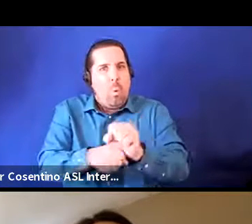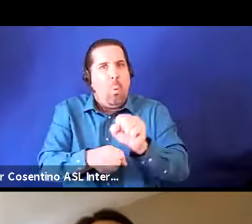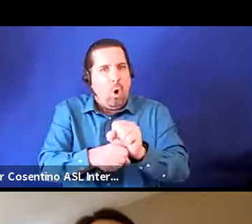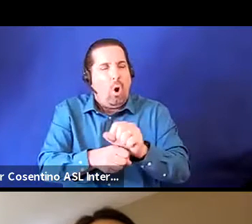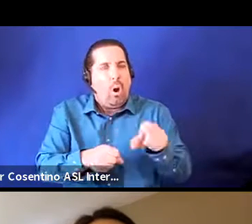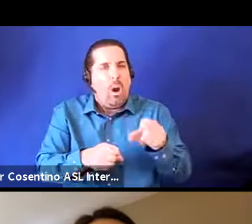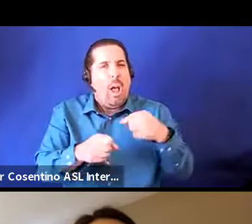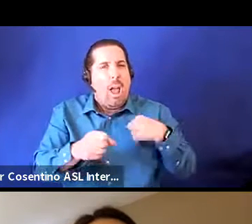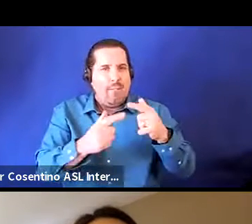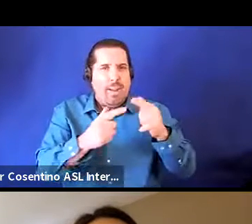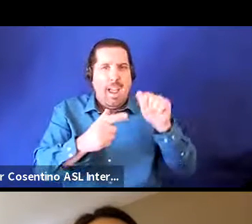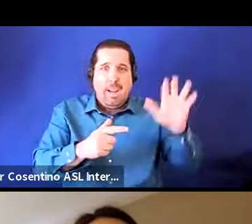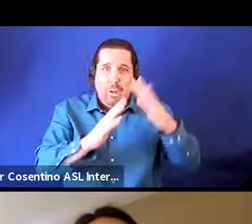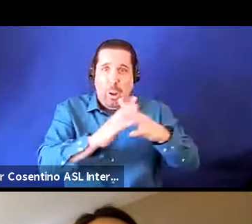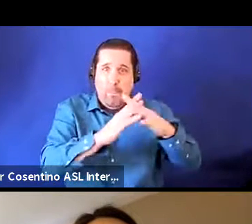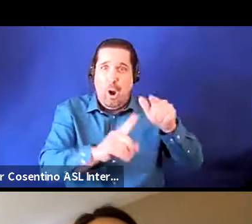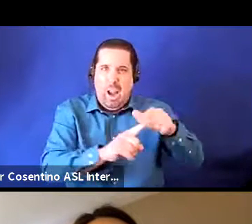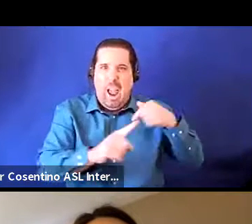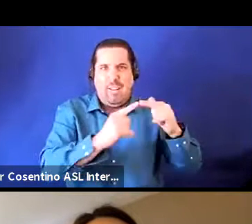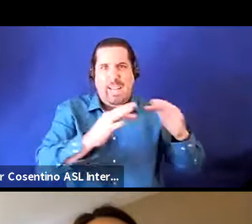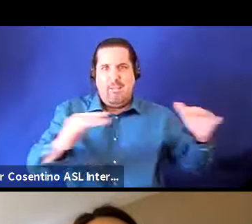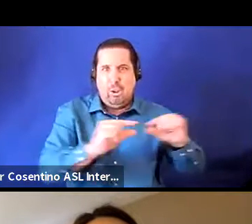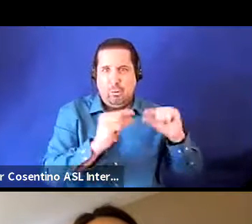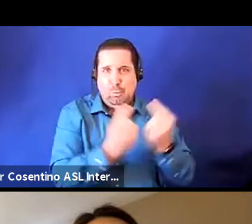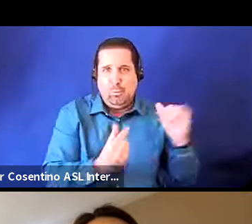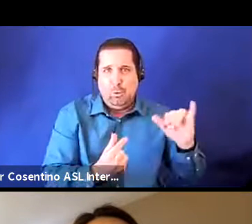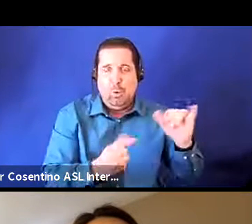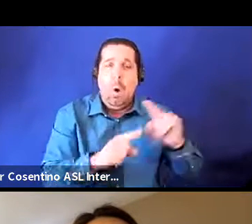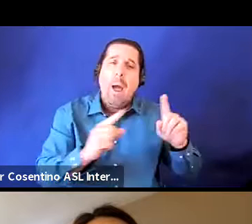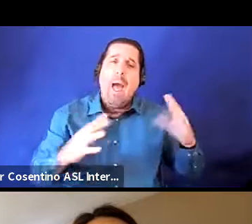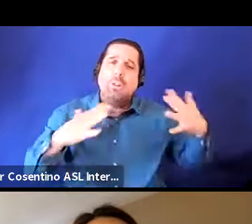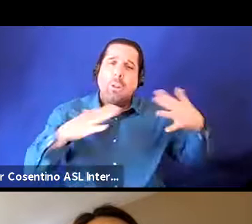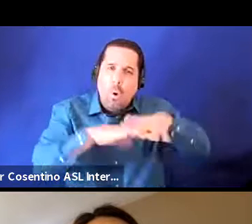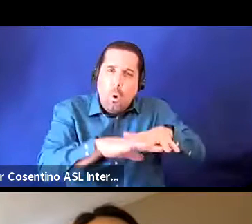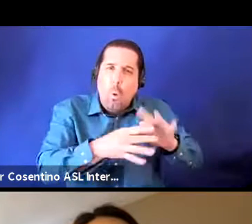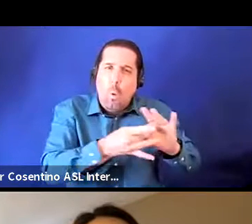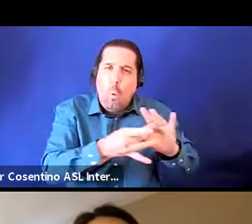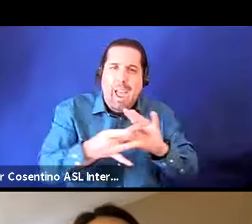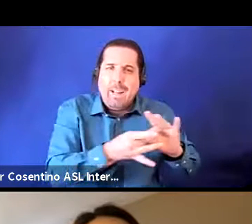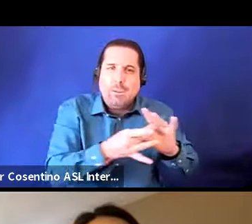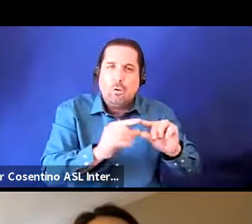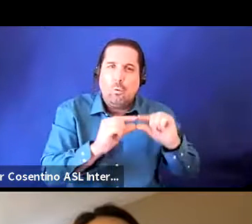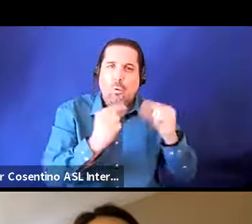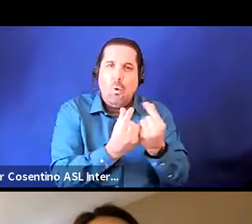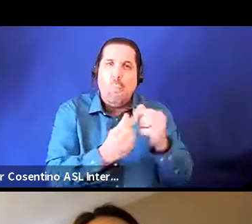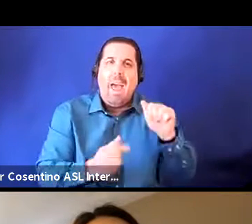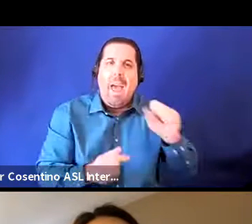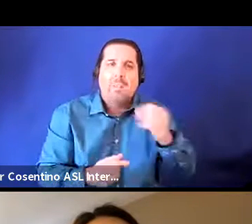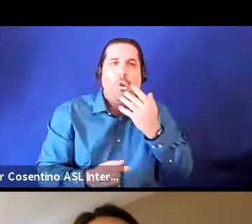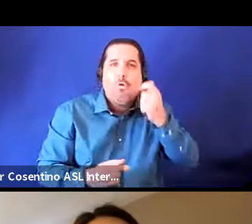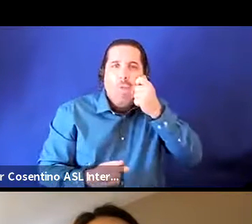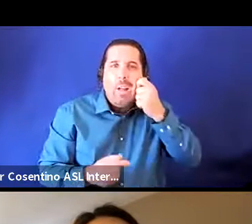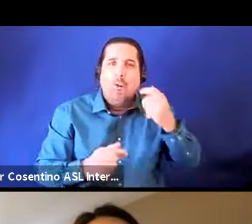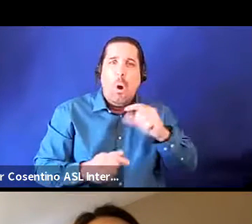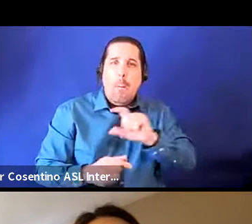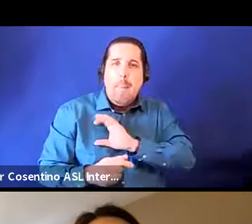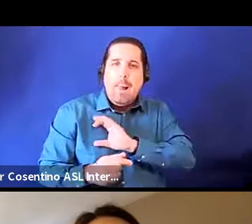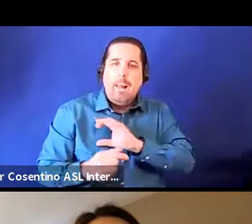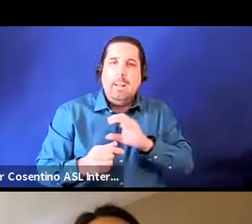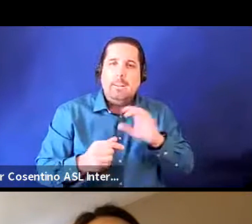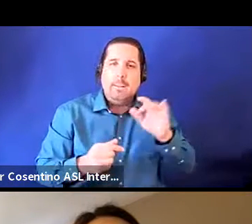a very diverse group by itself, but as a wedge group, as a sort of racial police line in the United States and North